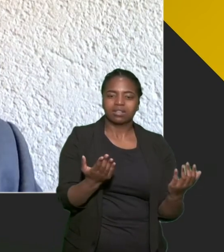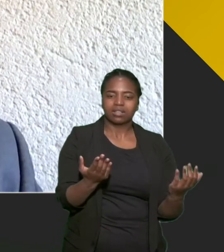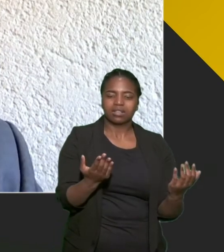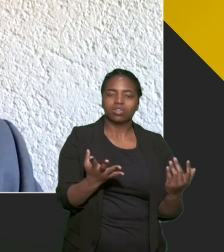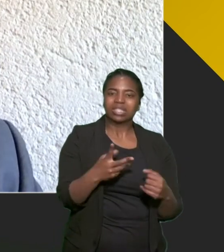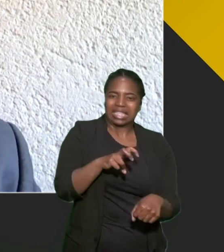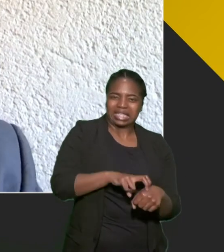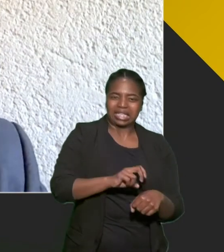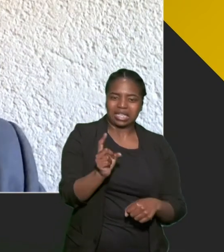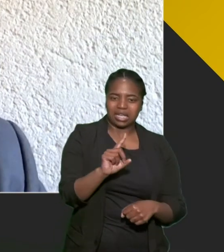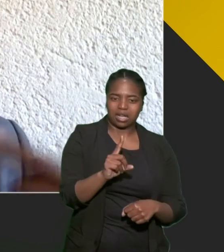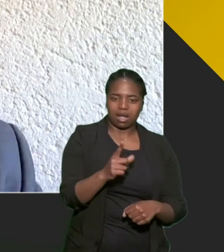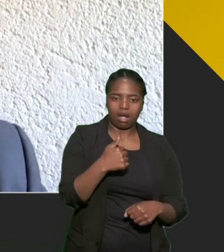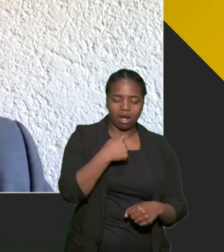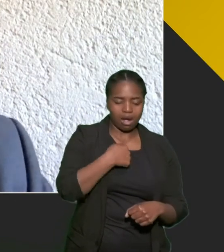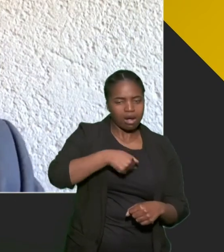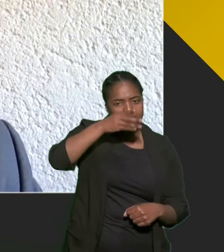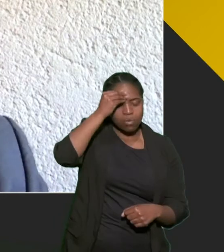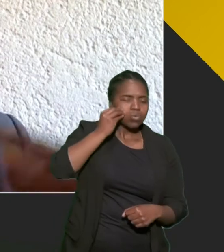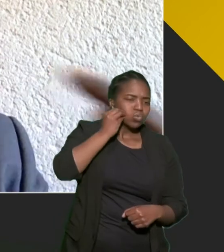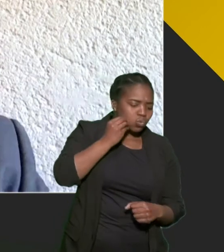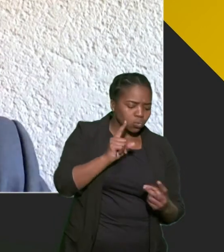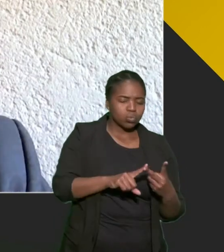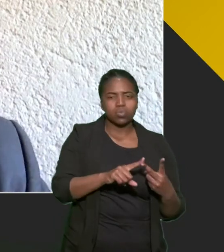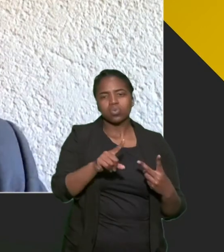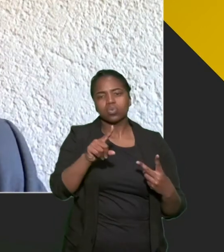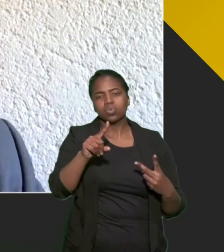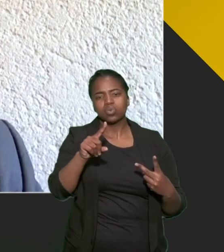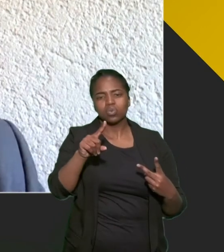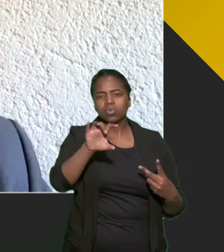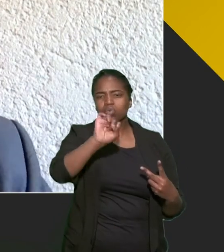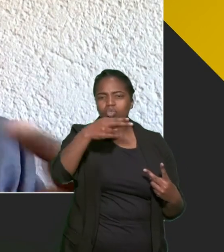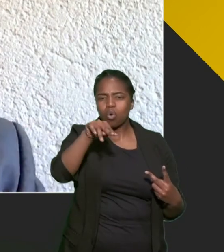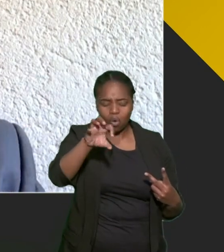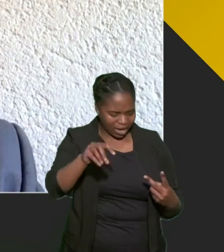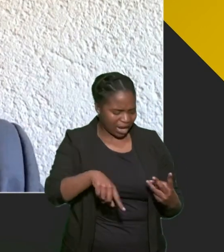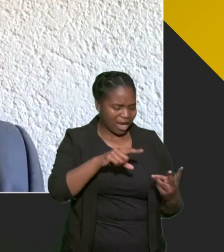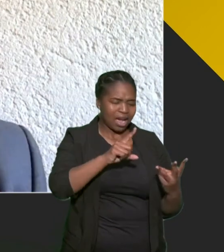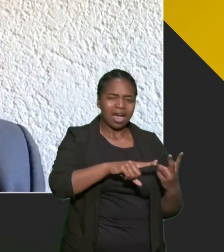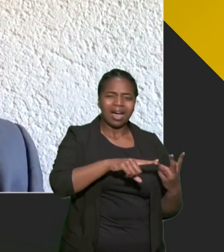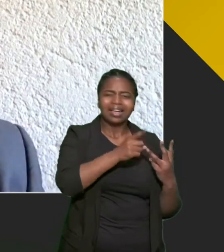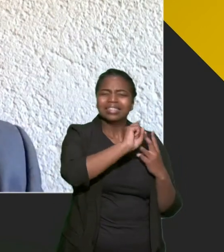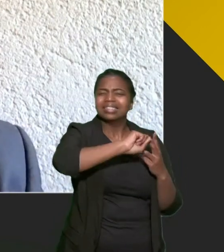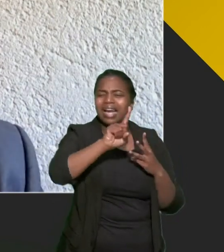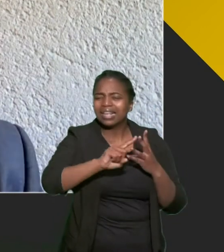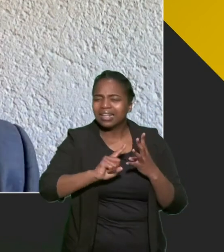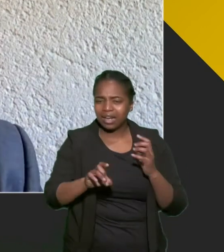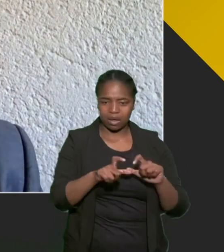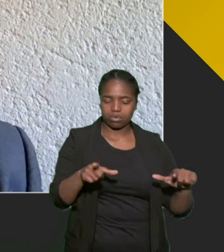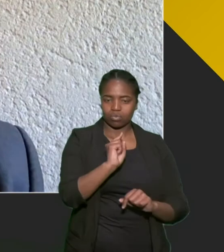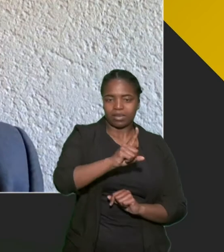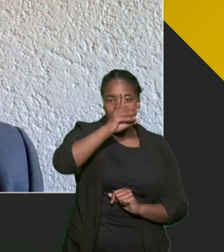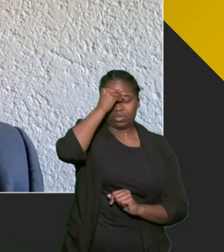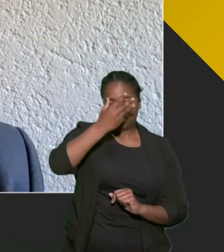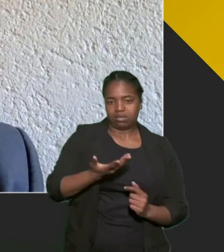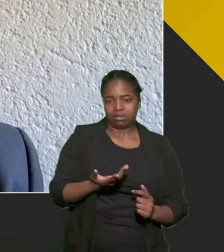kutwansi kithuthe sisuthu sizulu sishona nyanja swahili, and